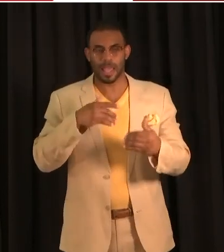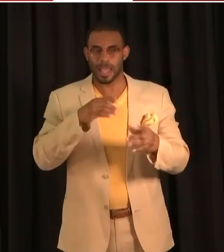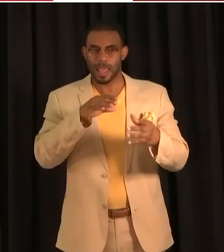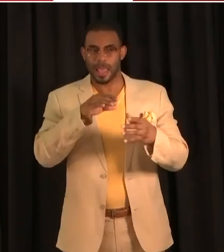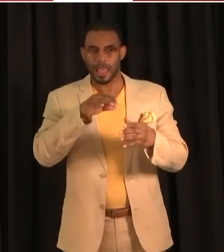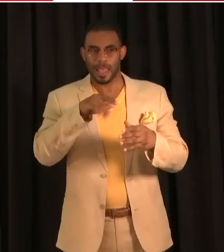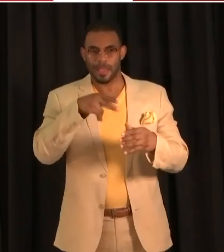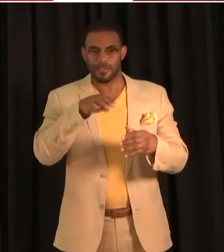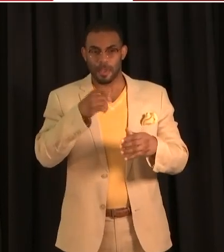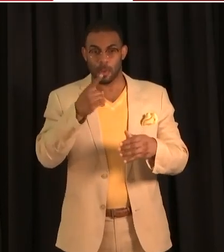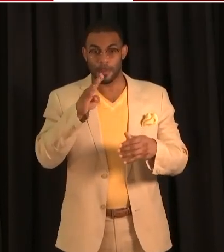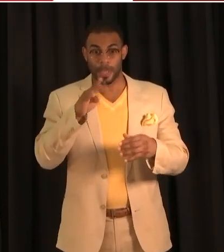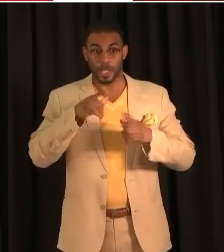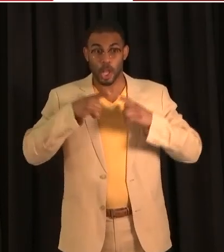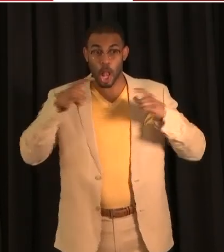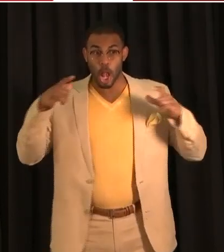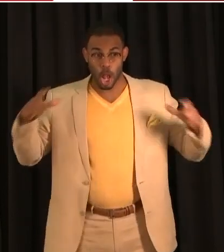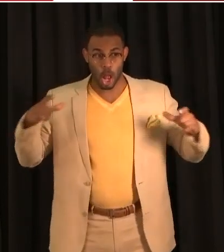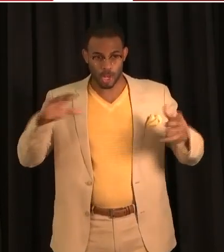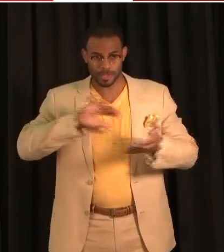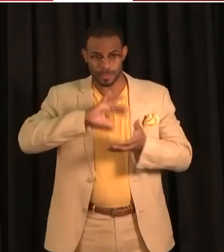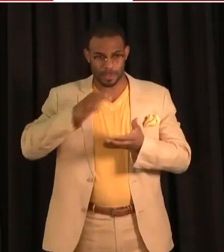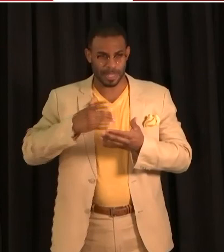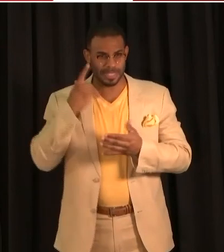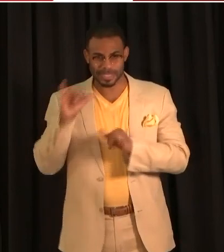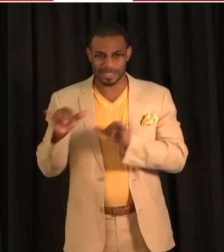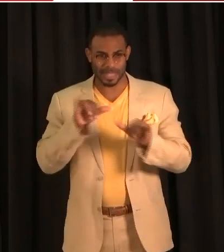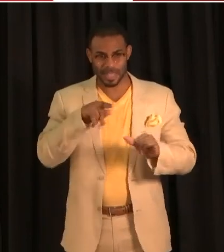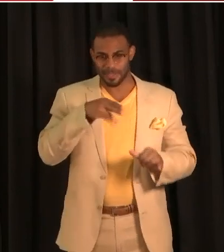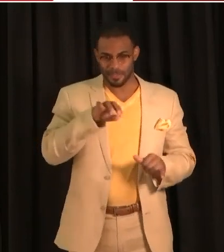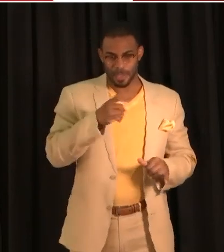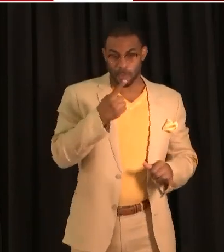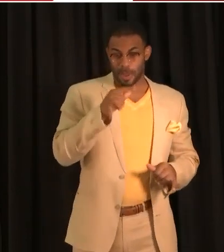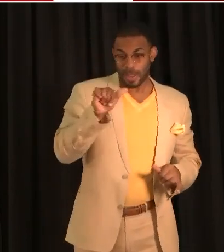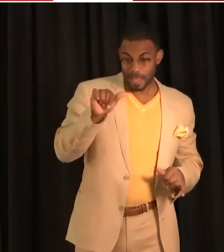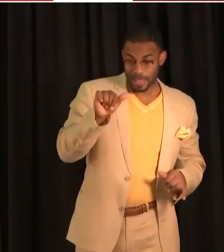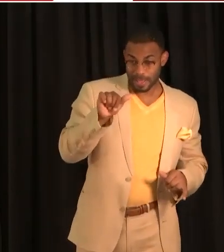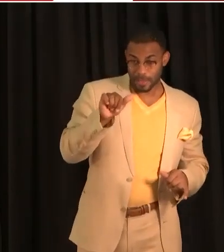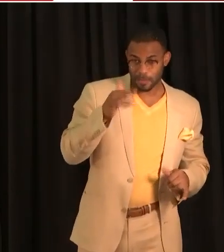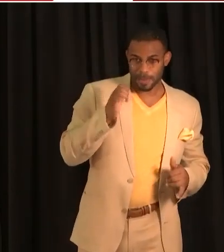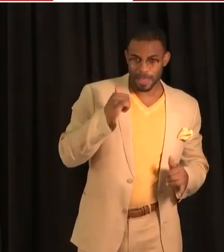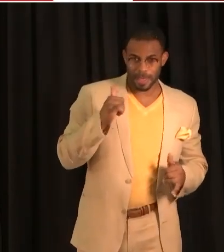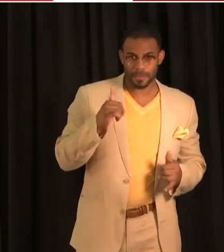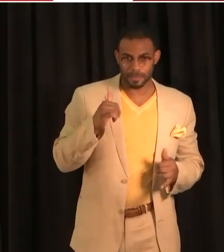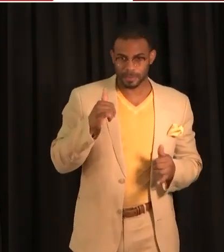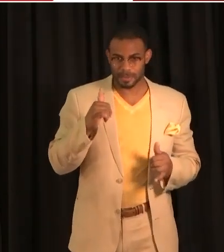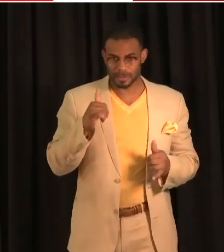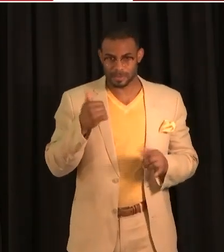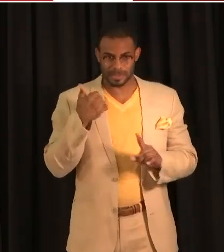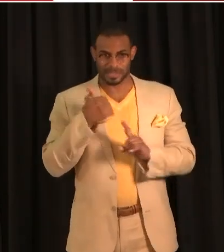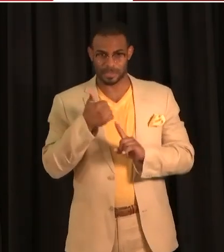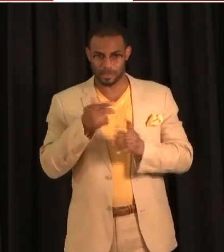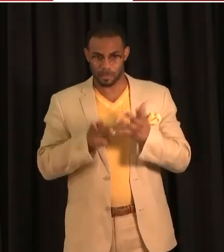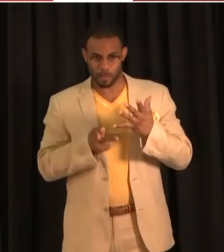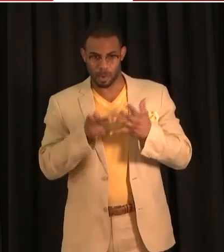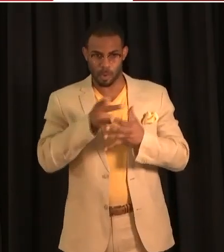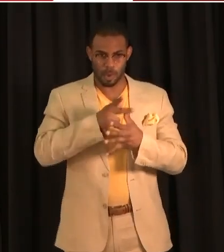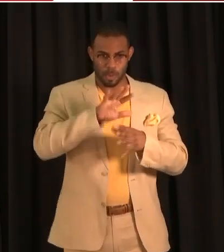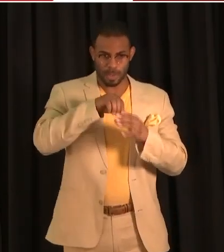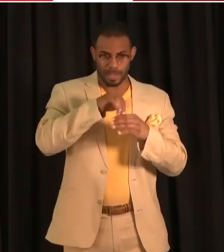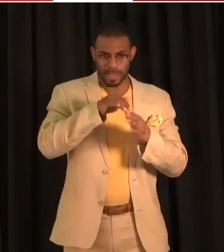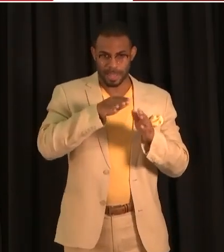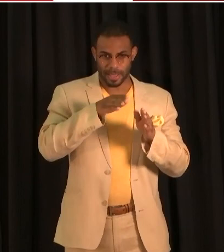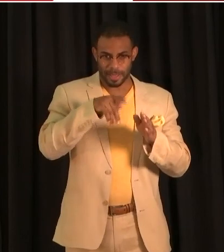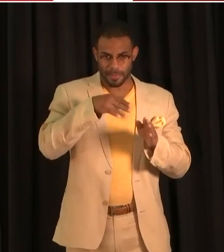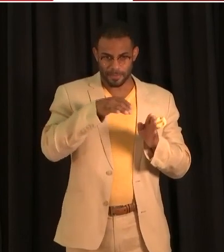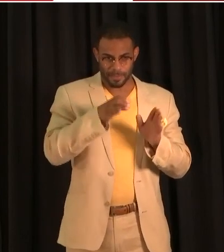phase 1B is quite large, and just as we did with phase 1A, we might have to sub-prioritize within that